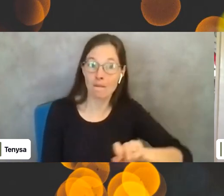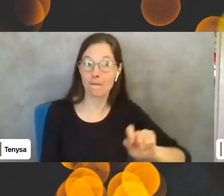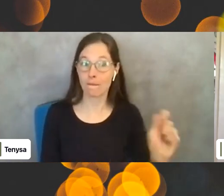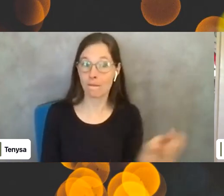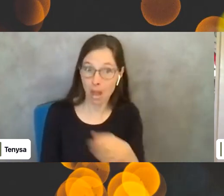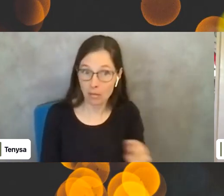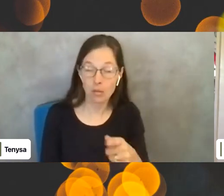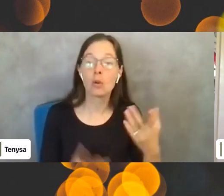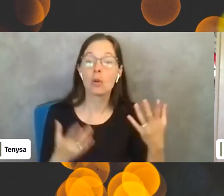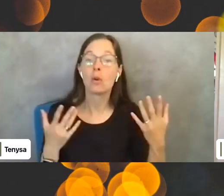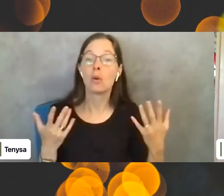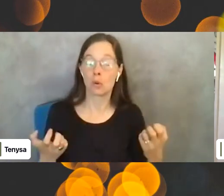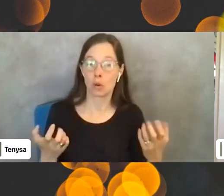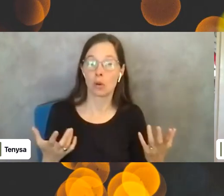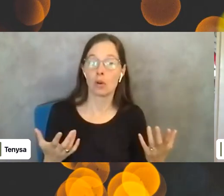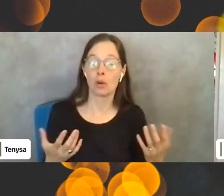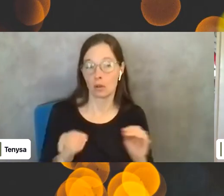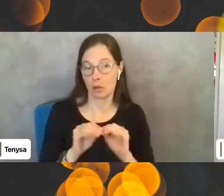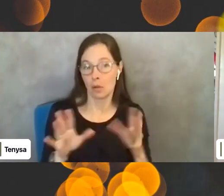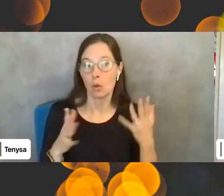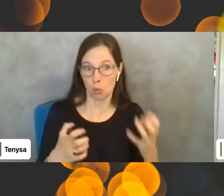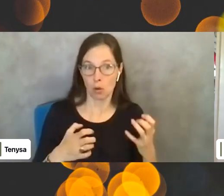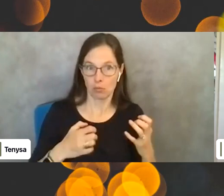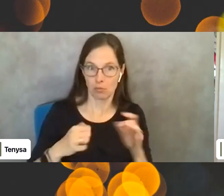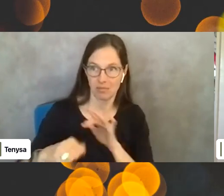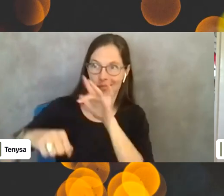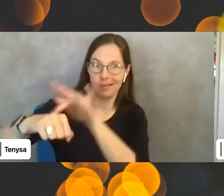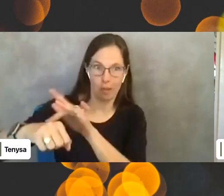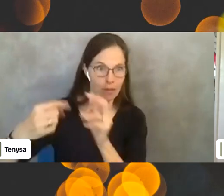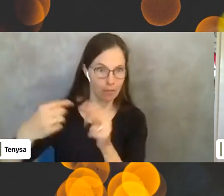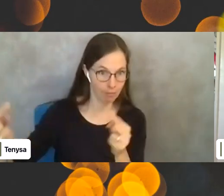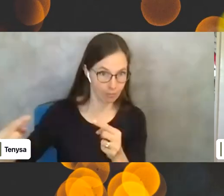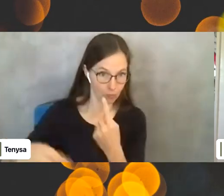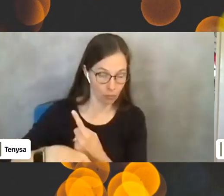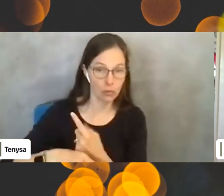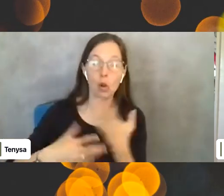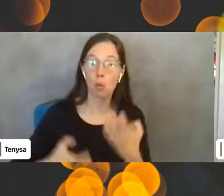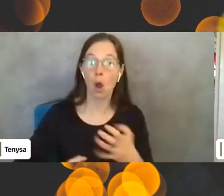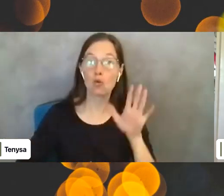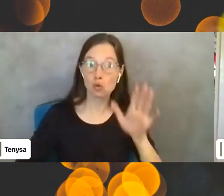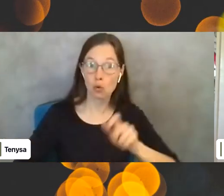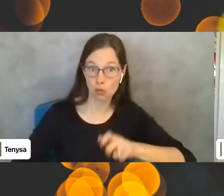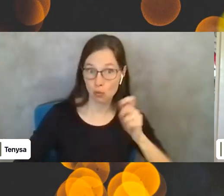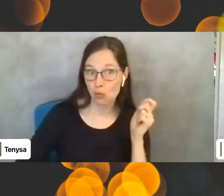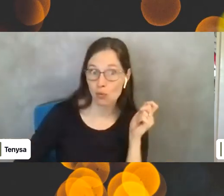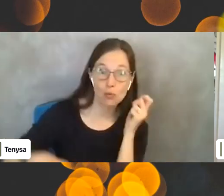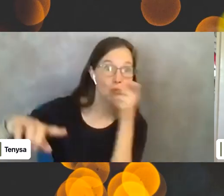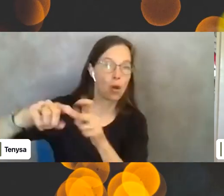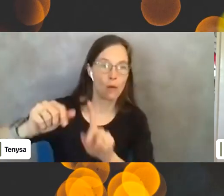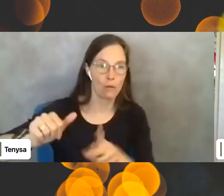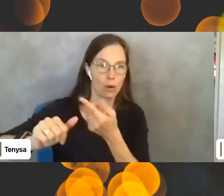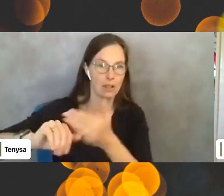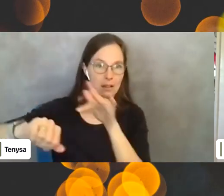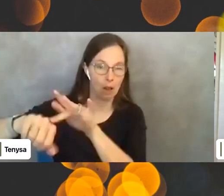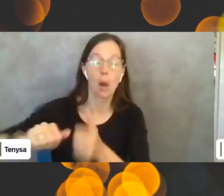you want to obviously touch your opponent, and you want your weapon to be the first thing that gets there. So most of